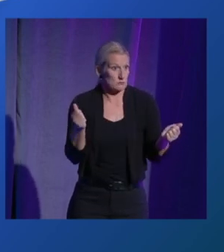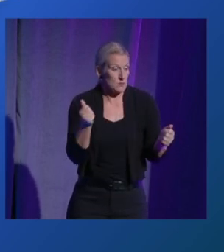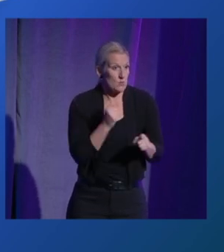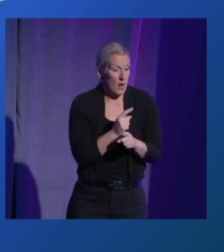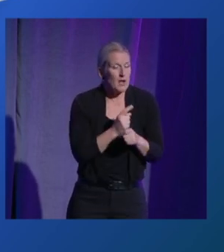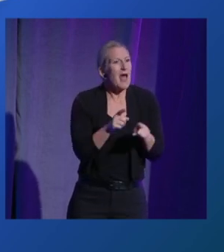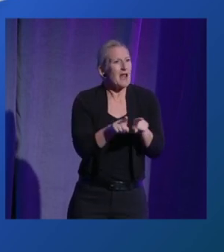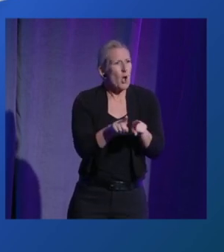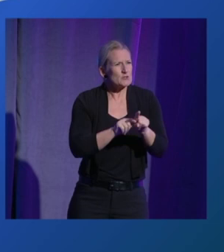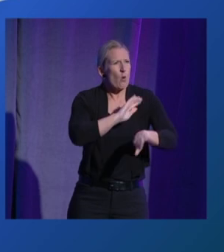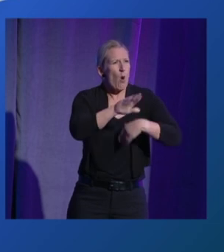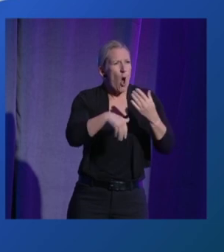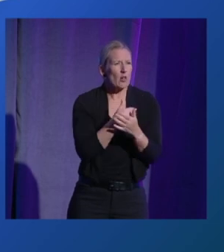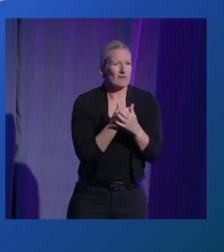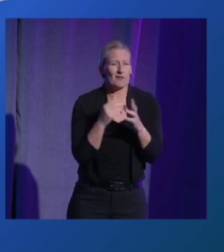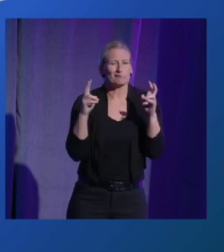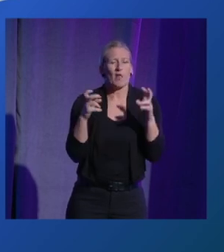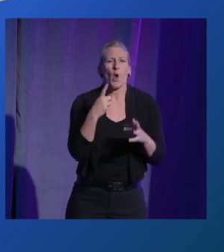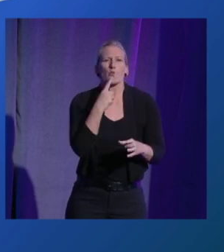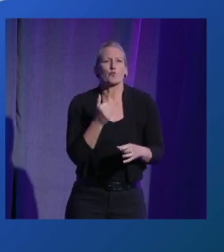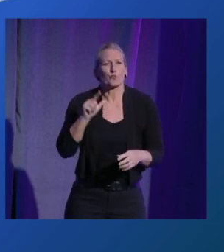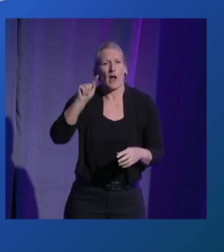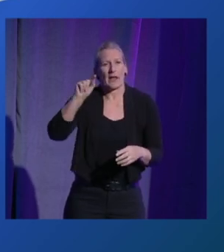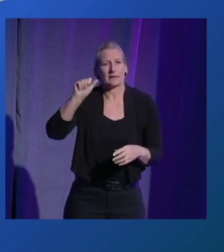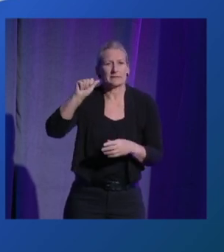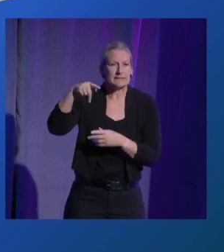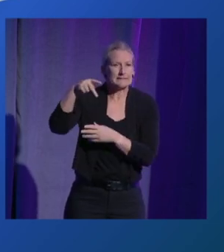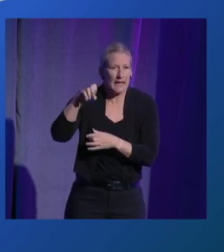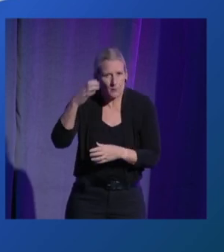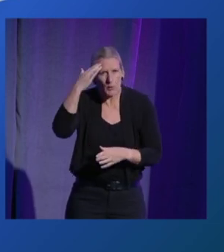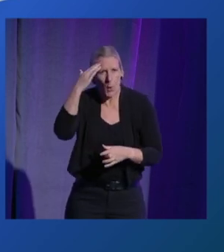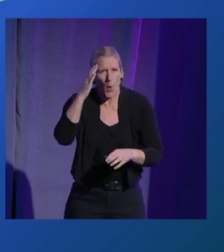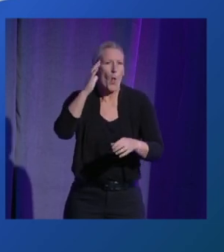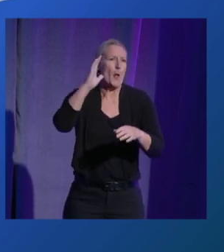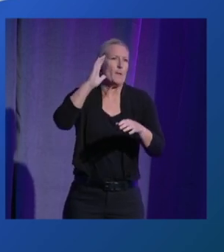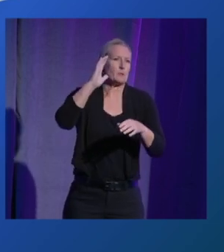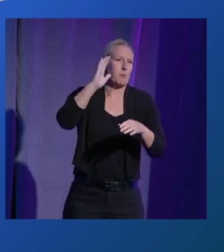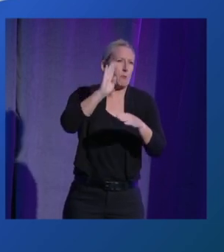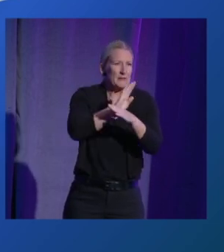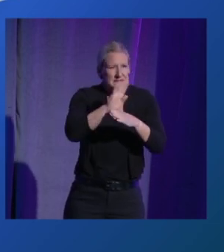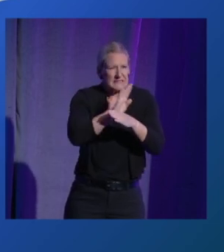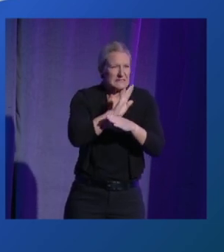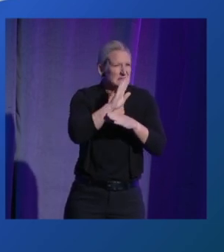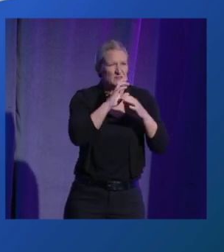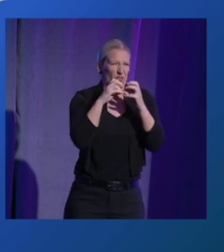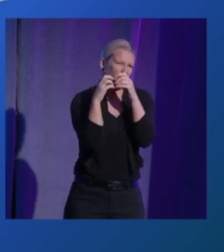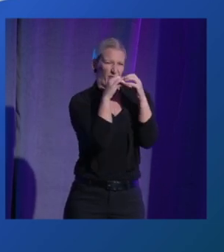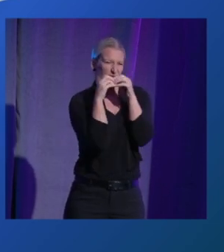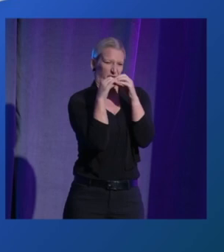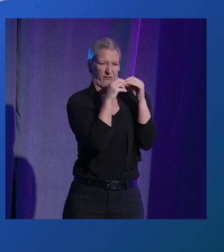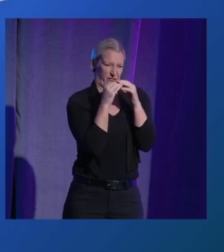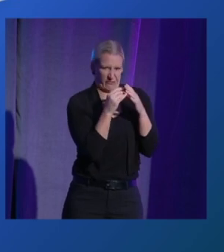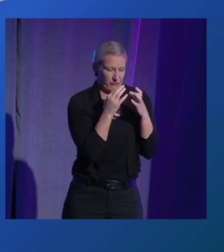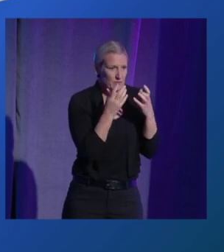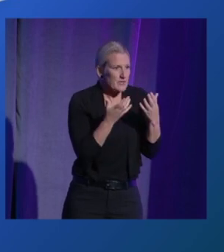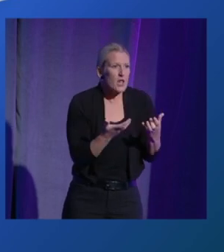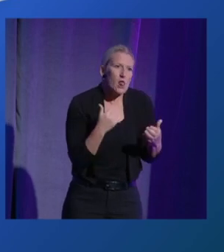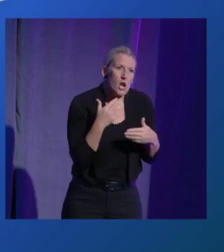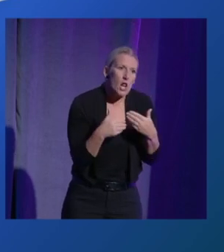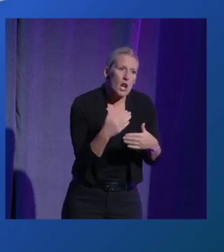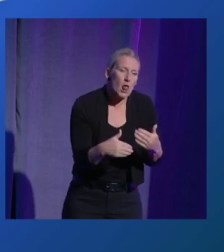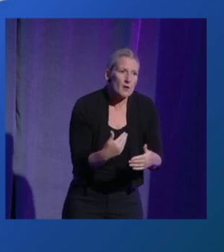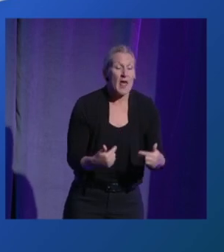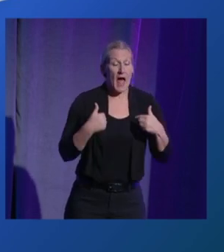bureaucracy associated with that and also the fear of imperfect science I'm a statistician so imperfect